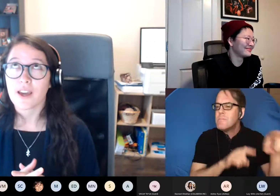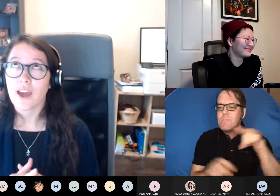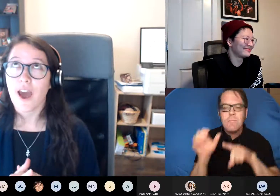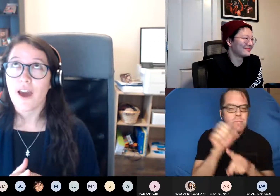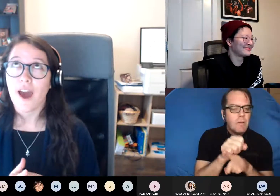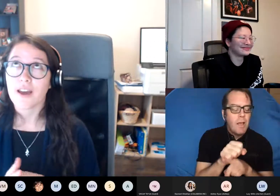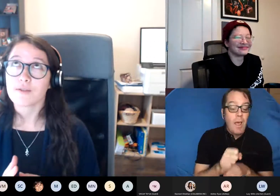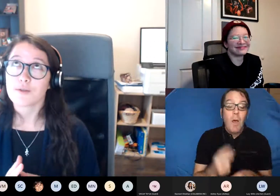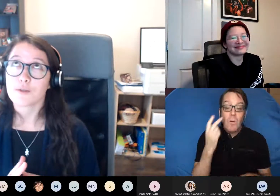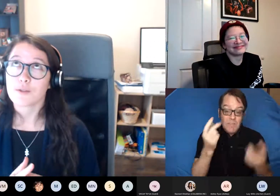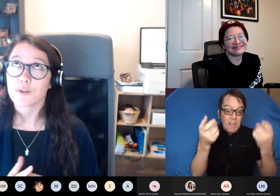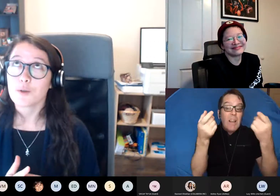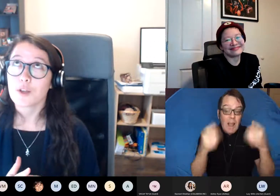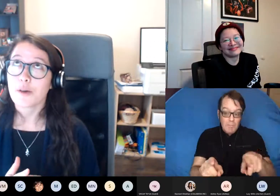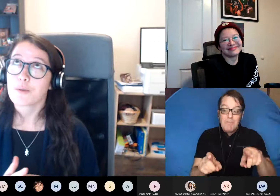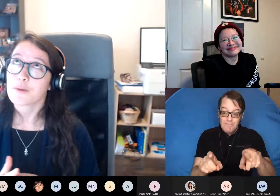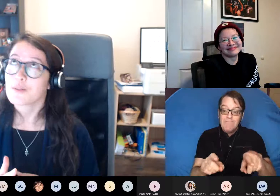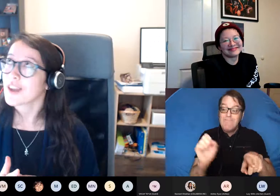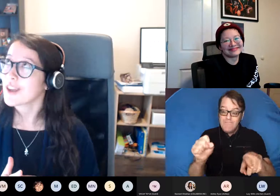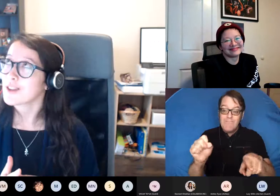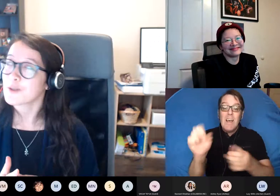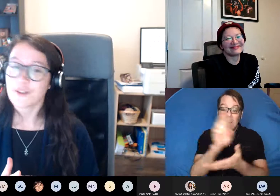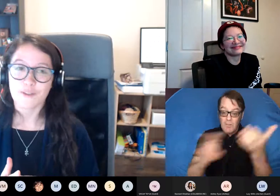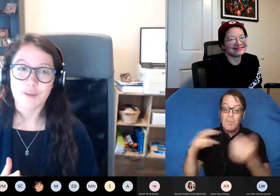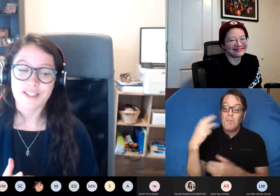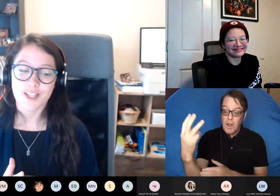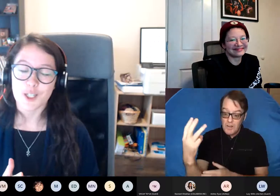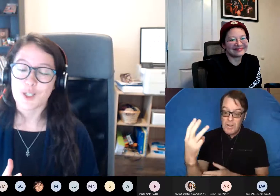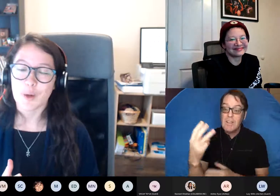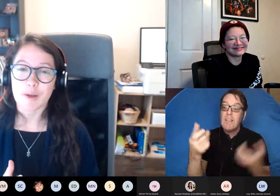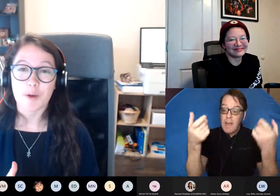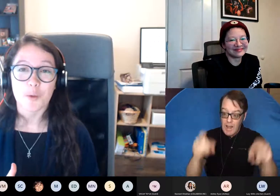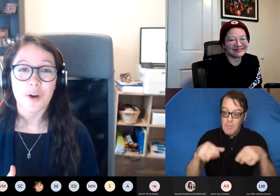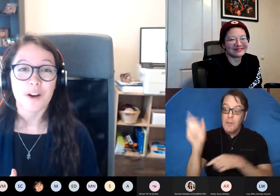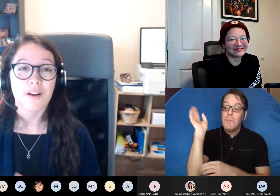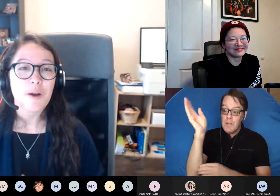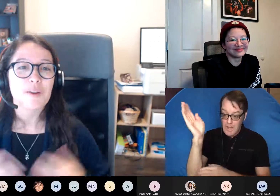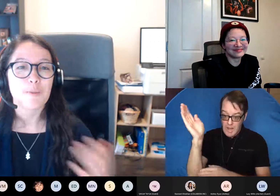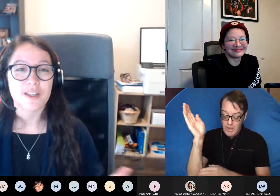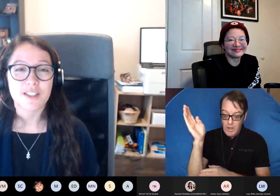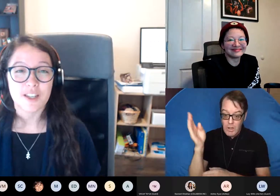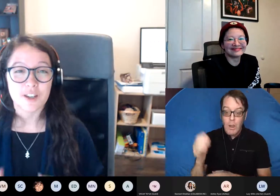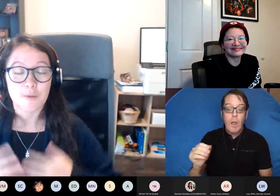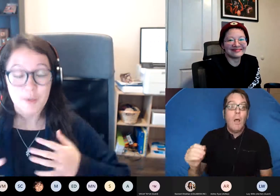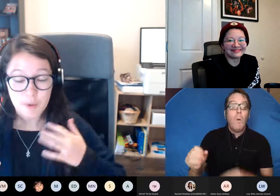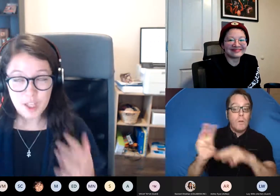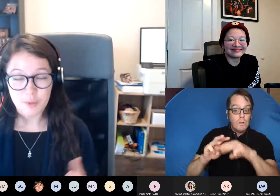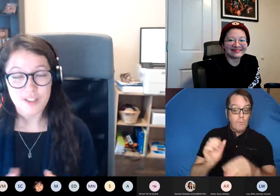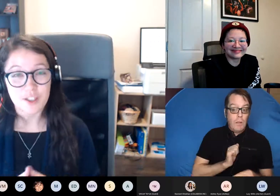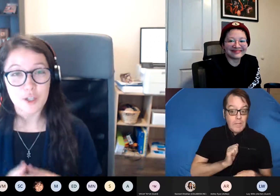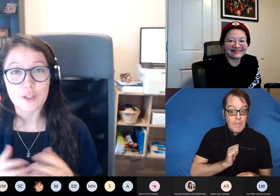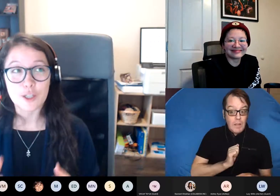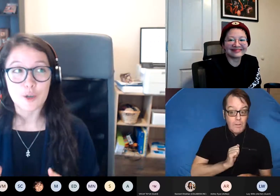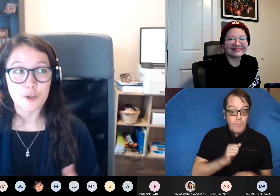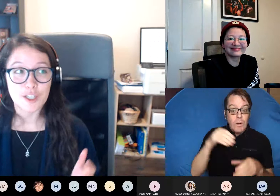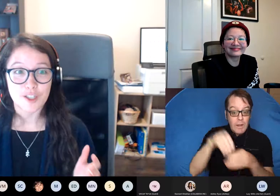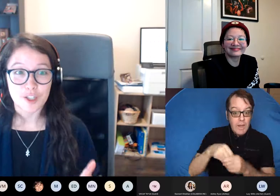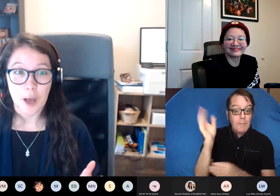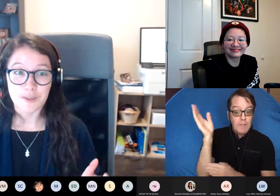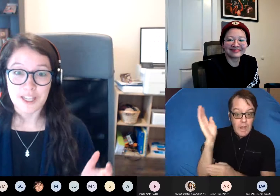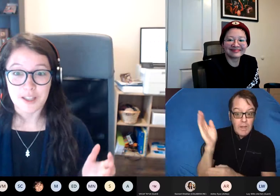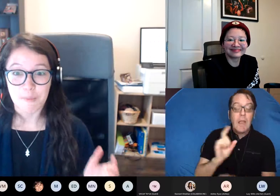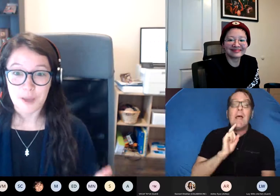happened at UW in presentations where we both were, where the presenter